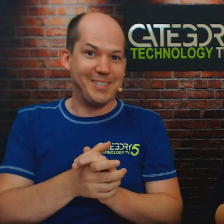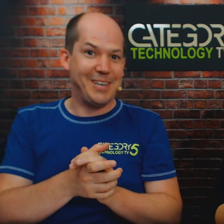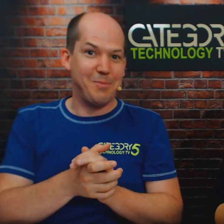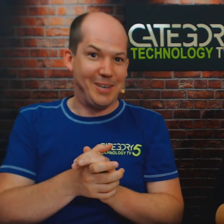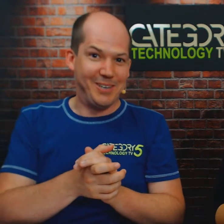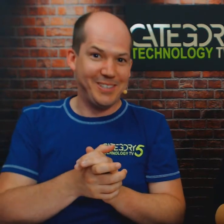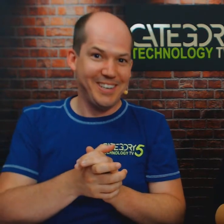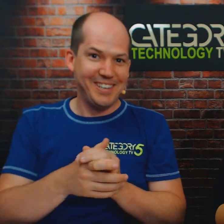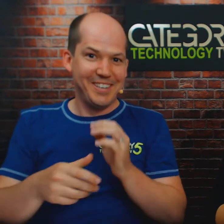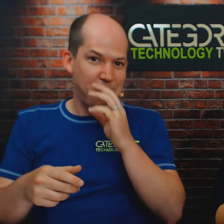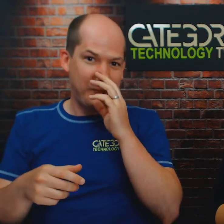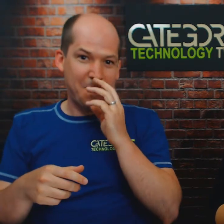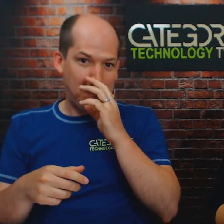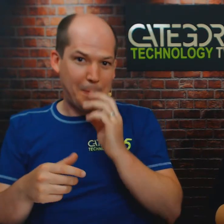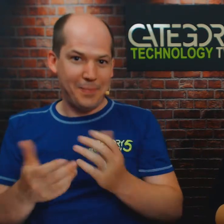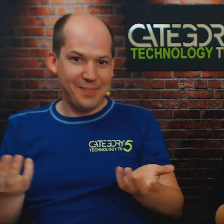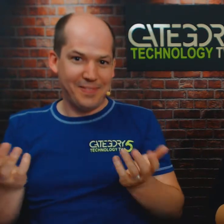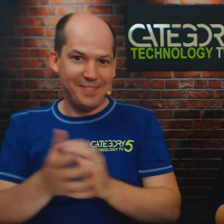to know all my centimeters.